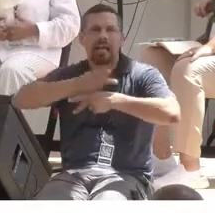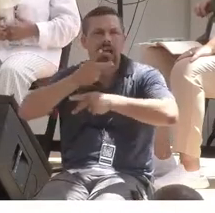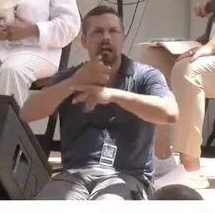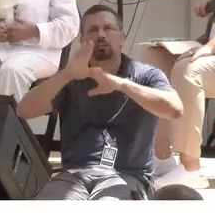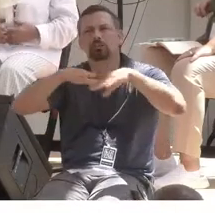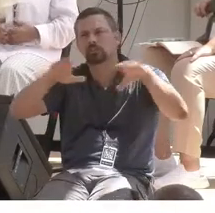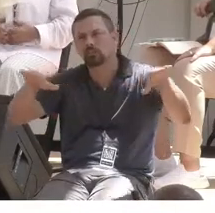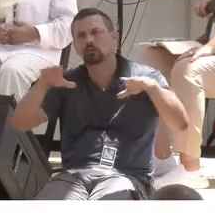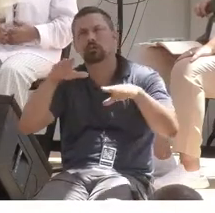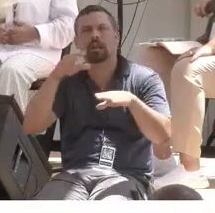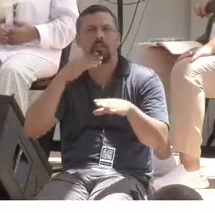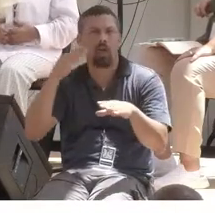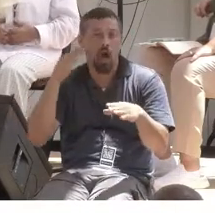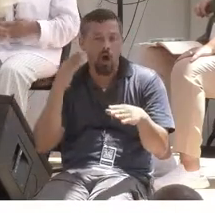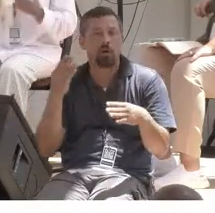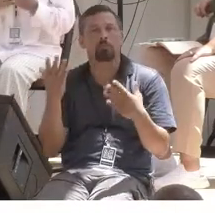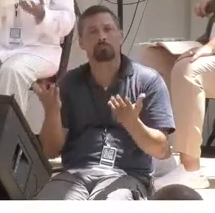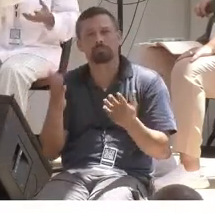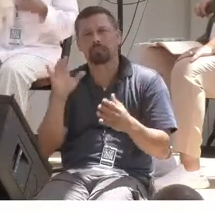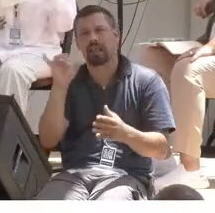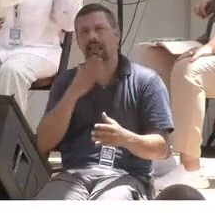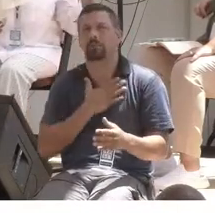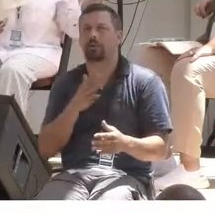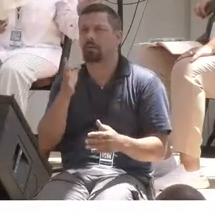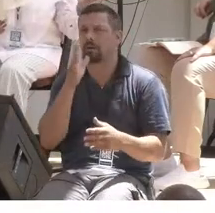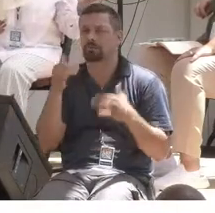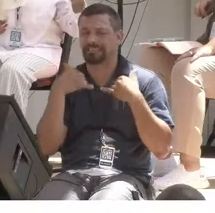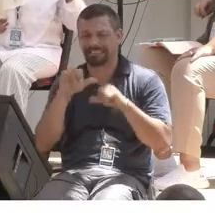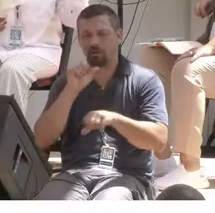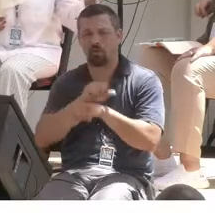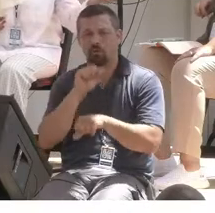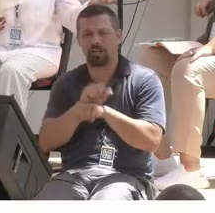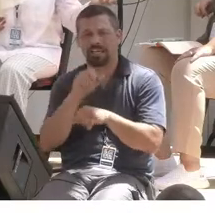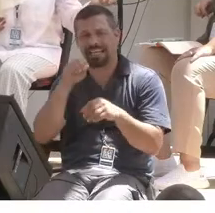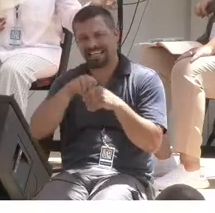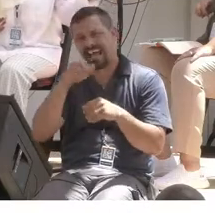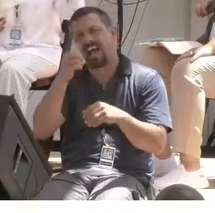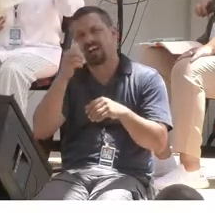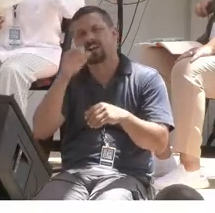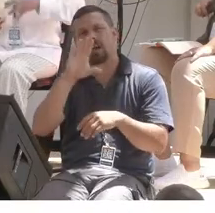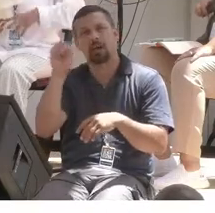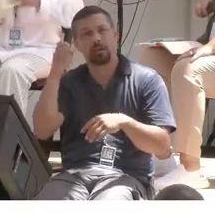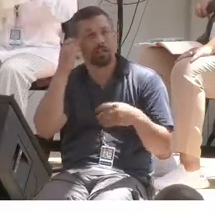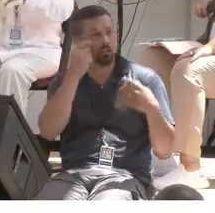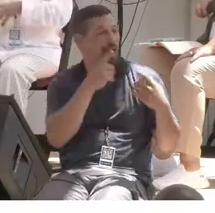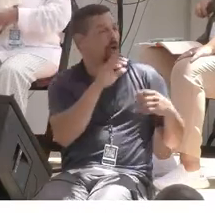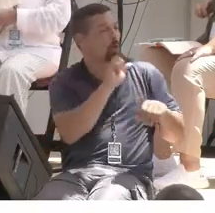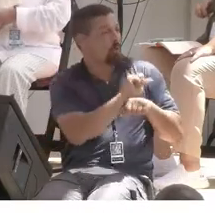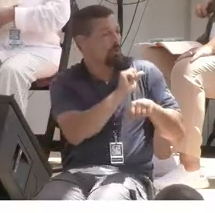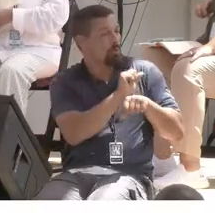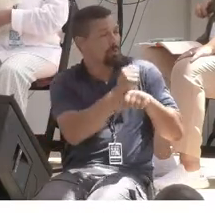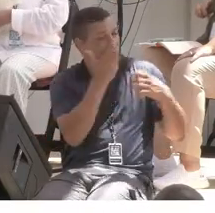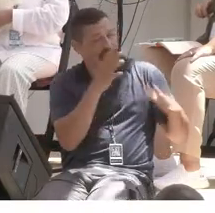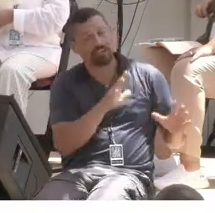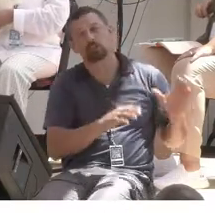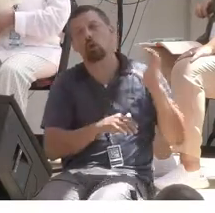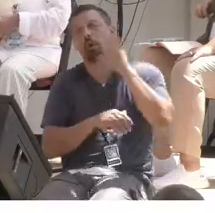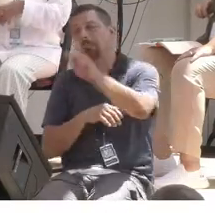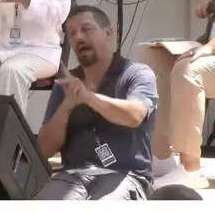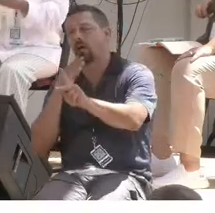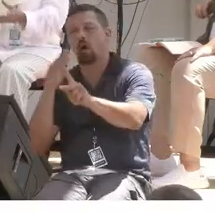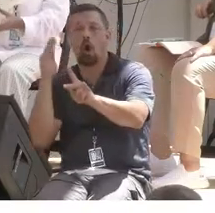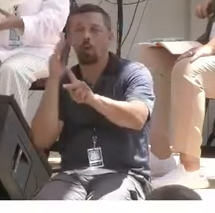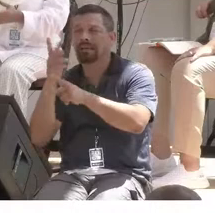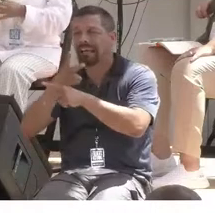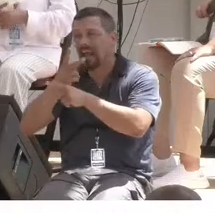in the house. Like my mom, she's still working in a company, but she goes back to the house to take care of the kids as well. And